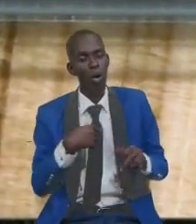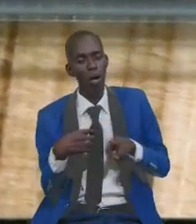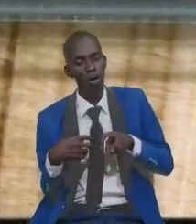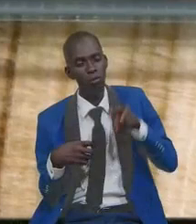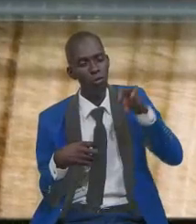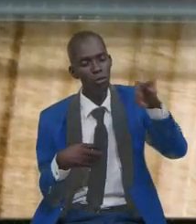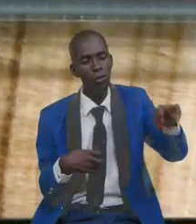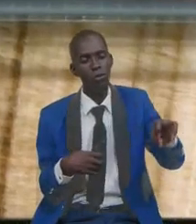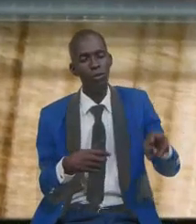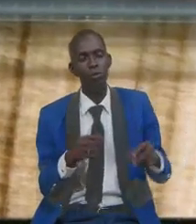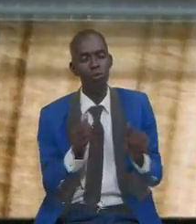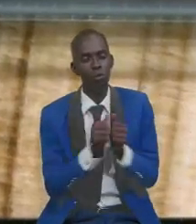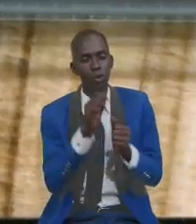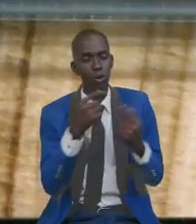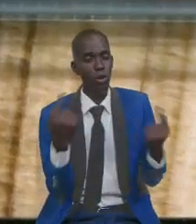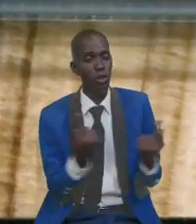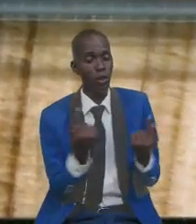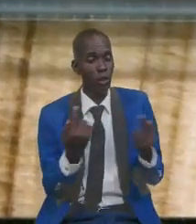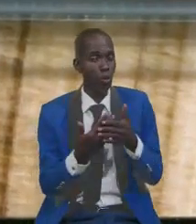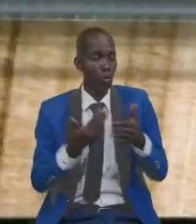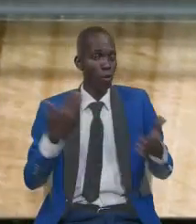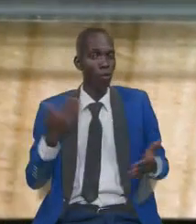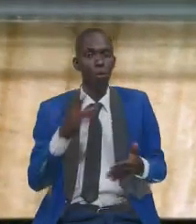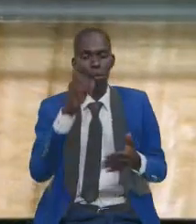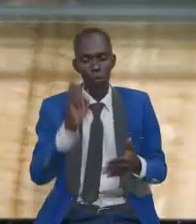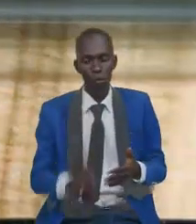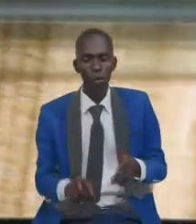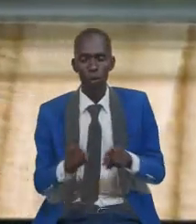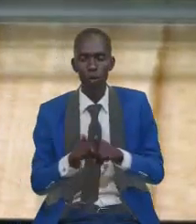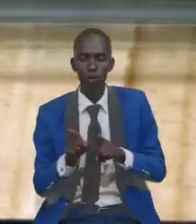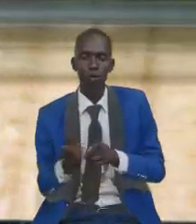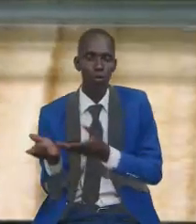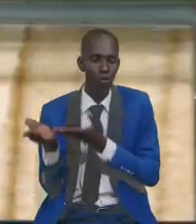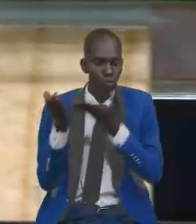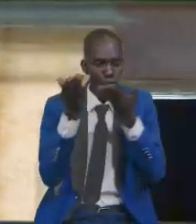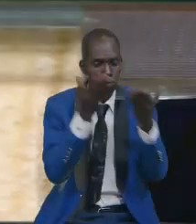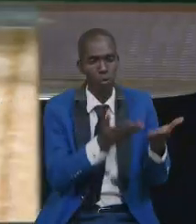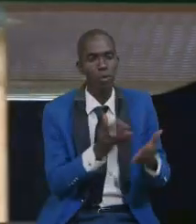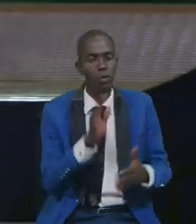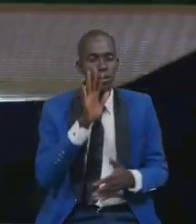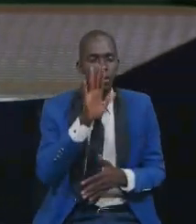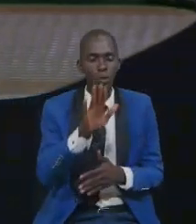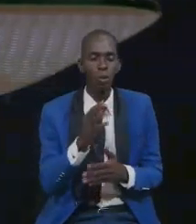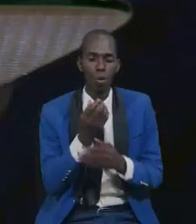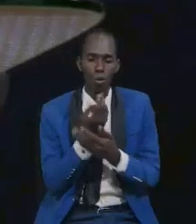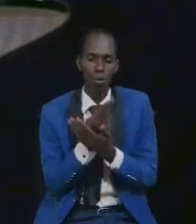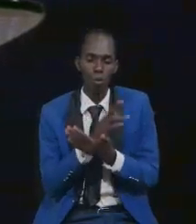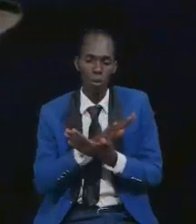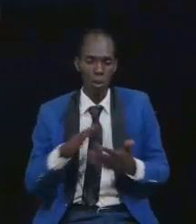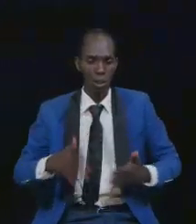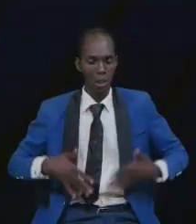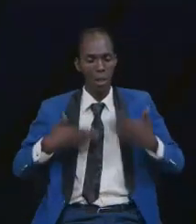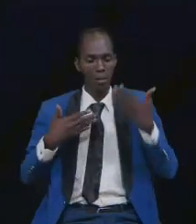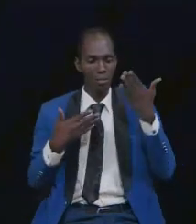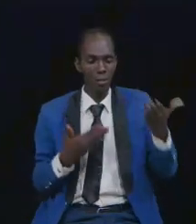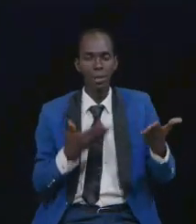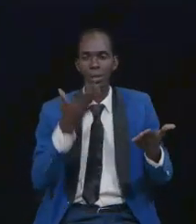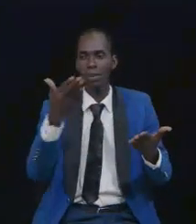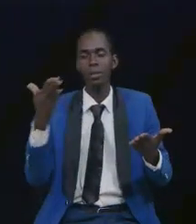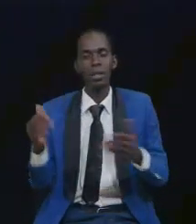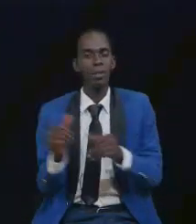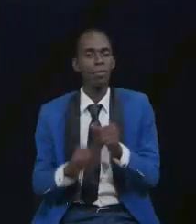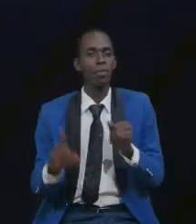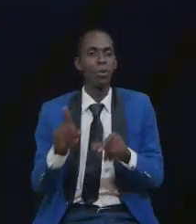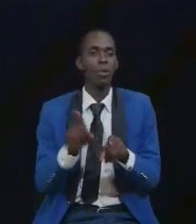your saintliness must travel there now. And because of that, he said, now to all nations